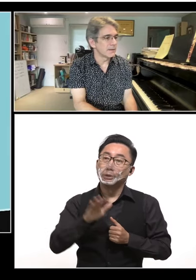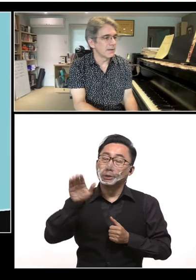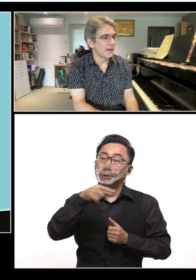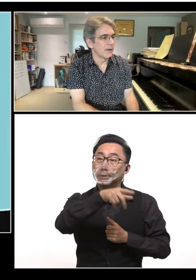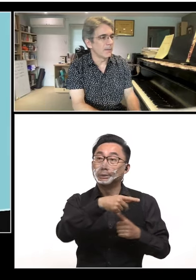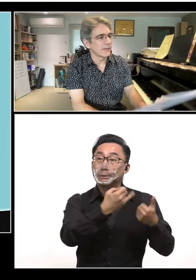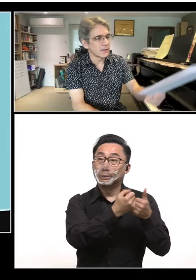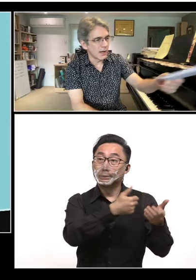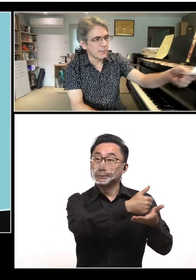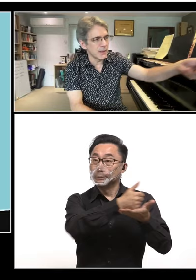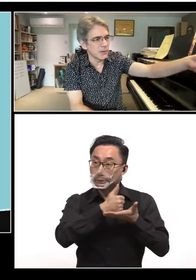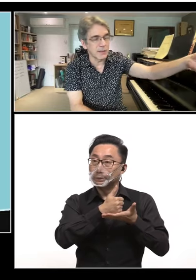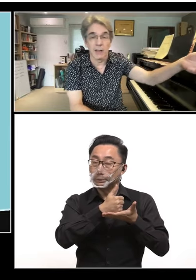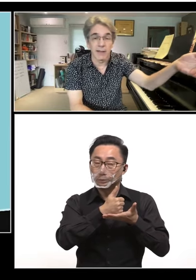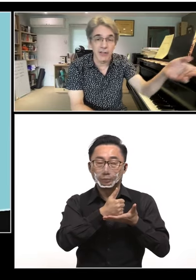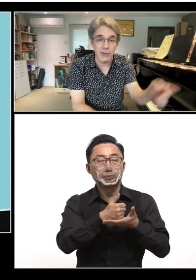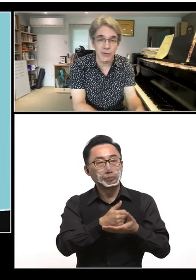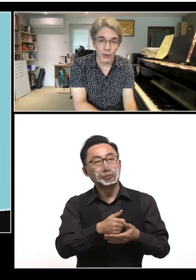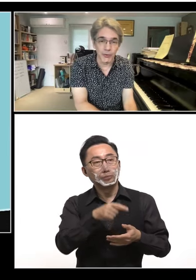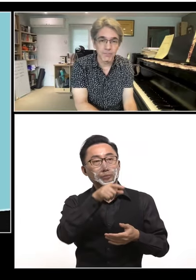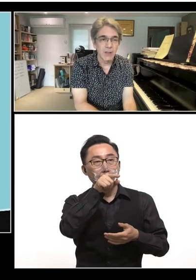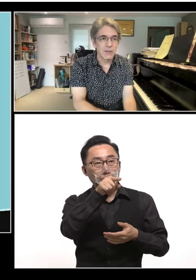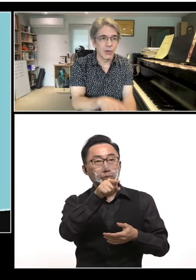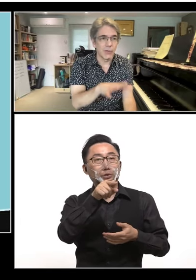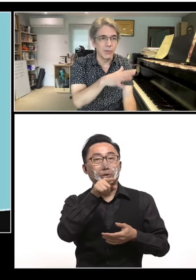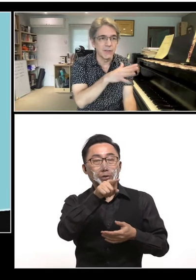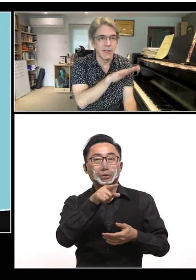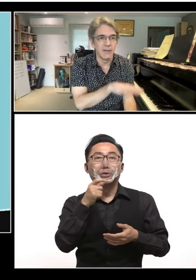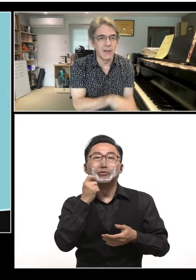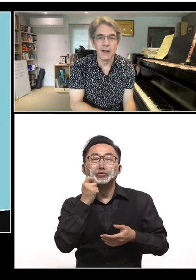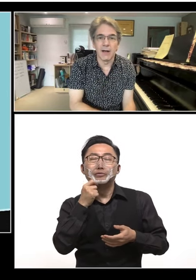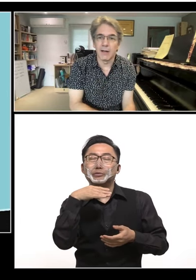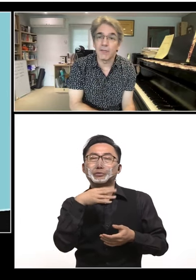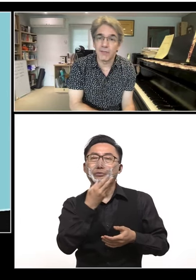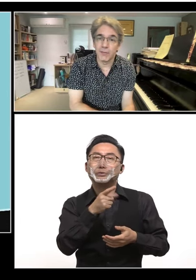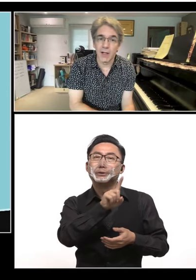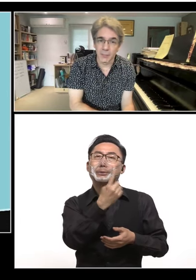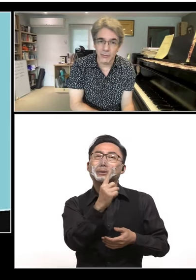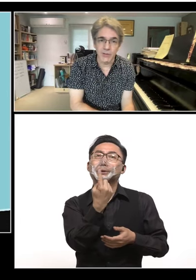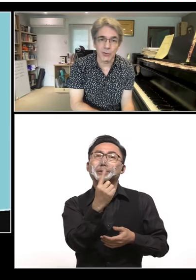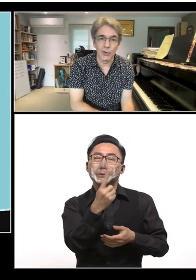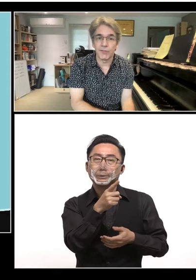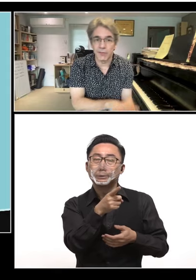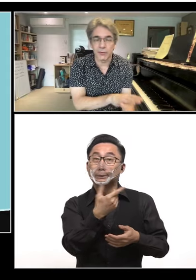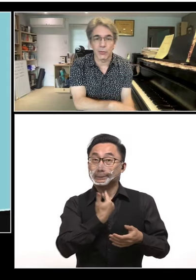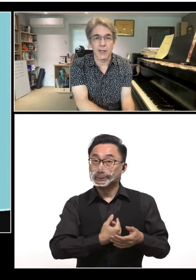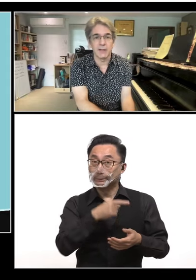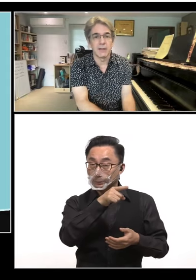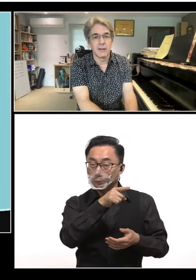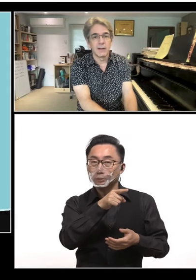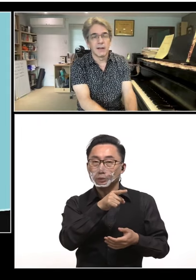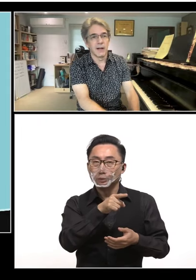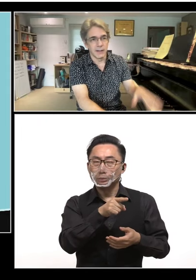And at the time, he was 11 years old. So he was in elementary school, 5th